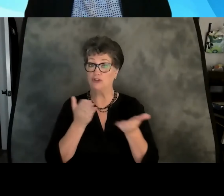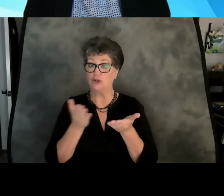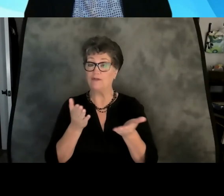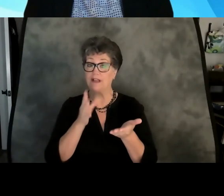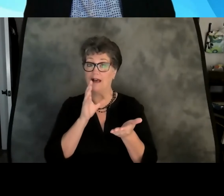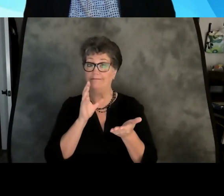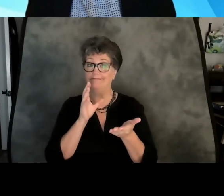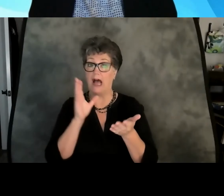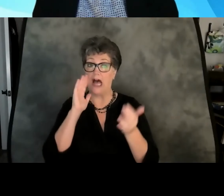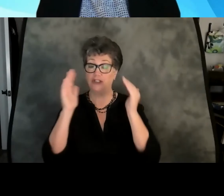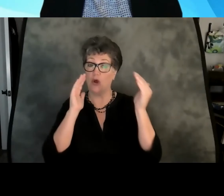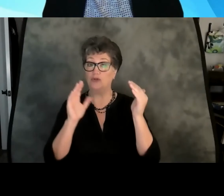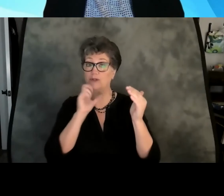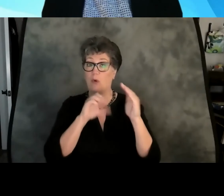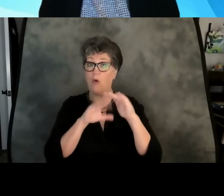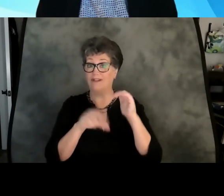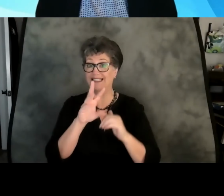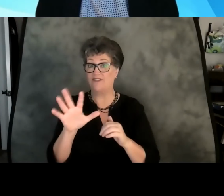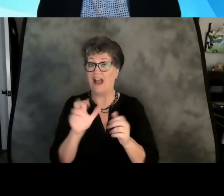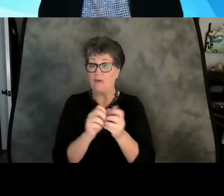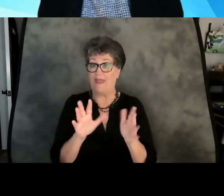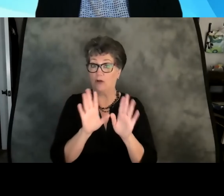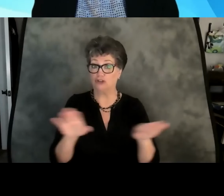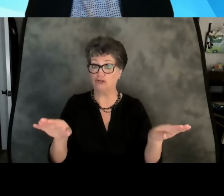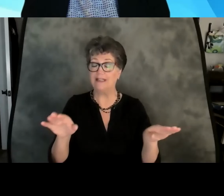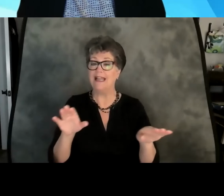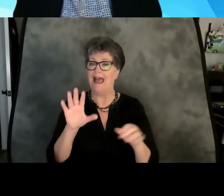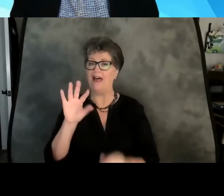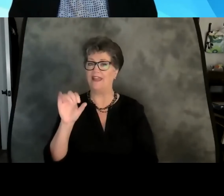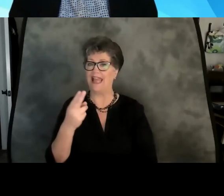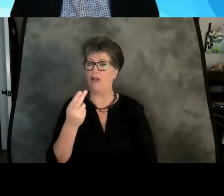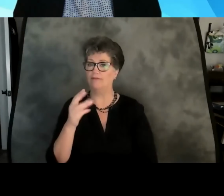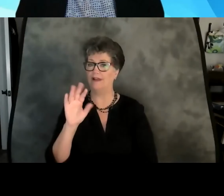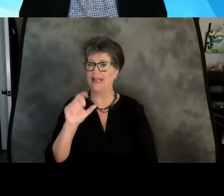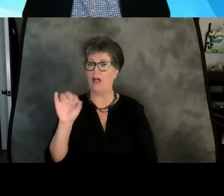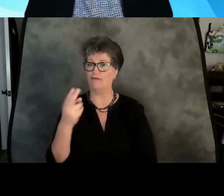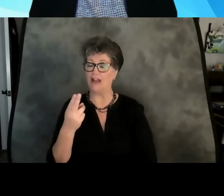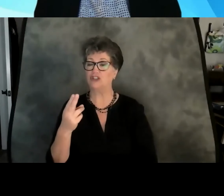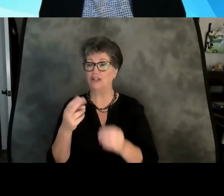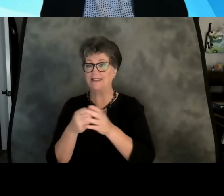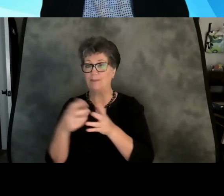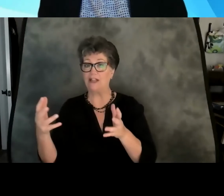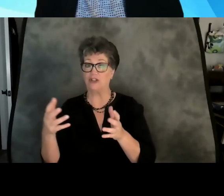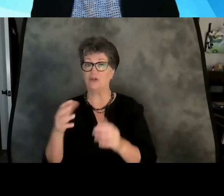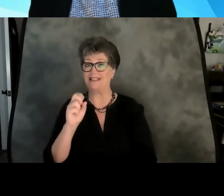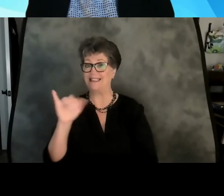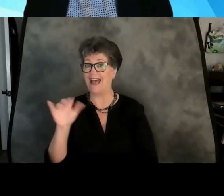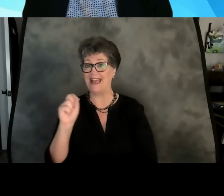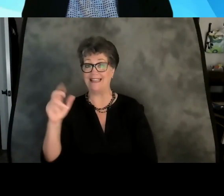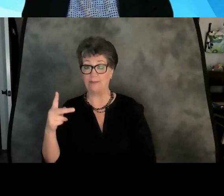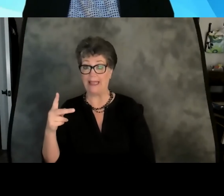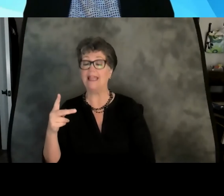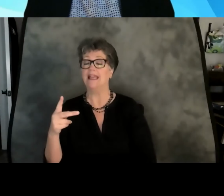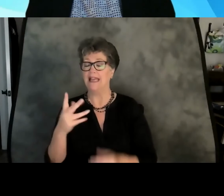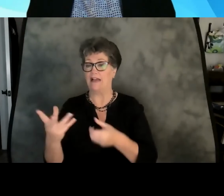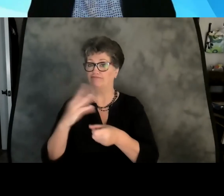picked up a lot of young older adults, of course. And the CalFresh expansion to adults on SSI, SSP has broadened that population to the